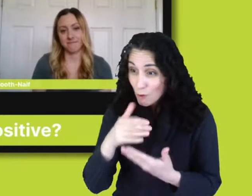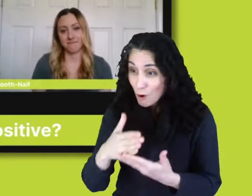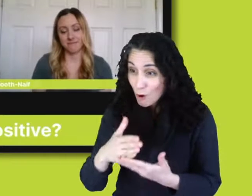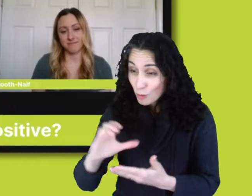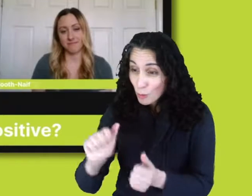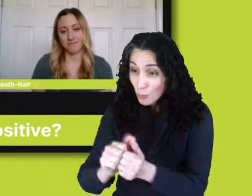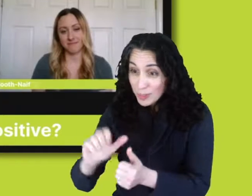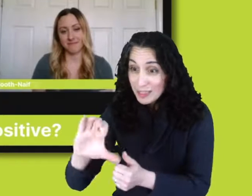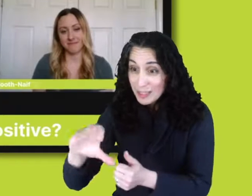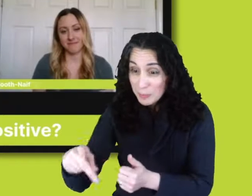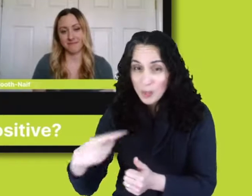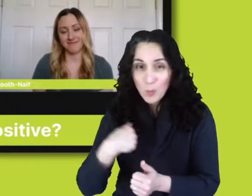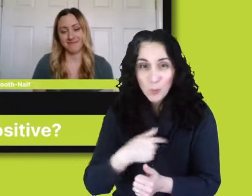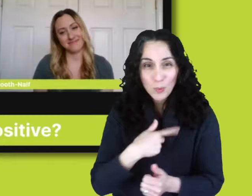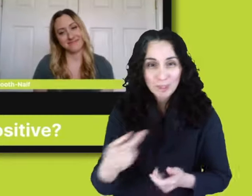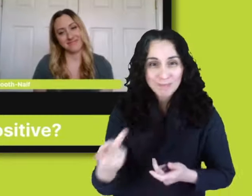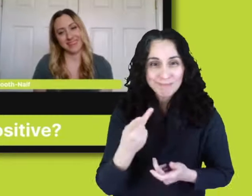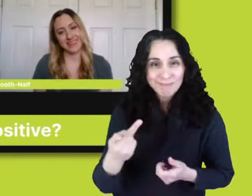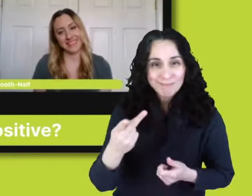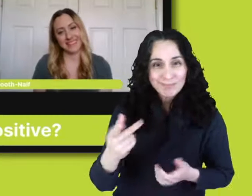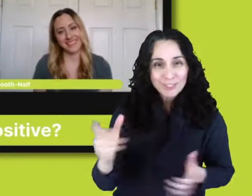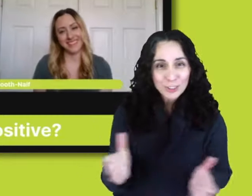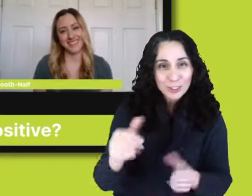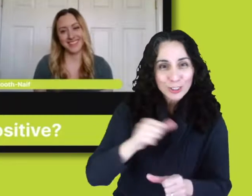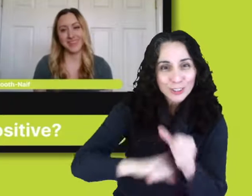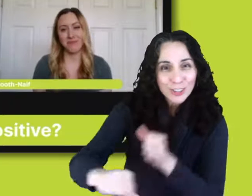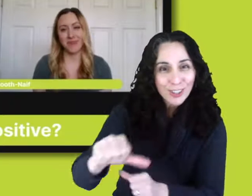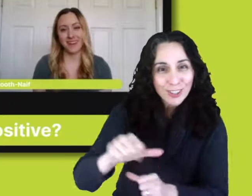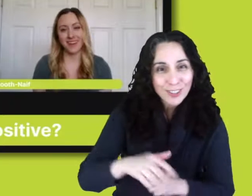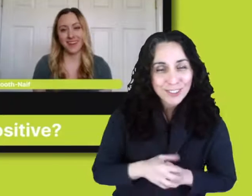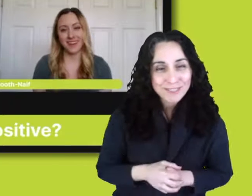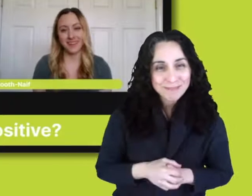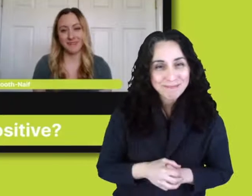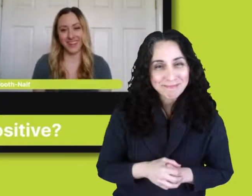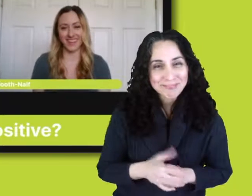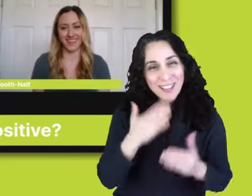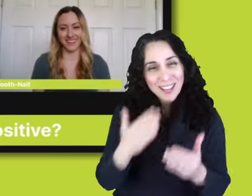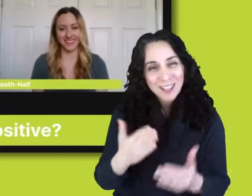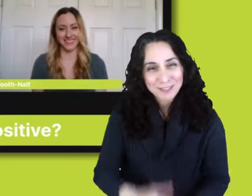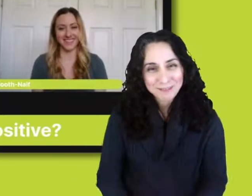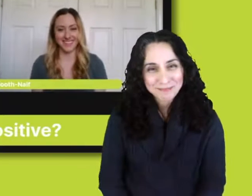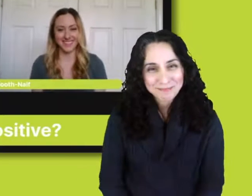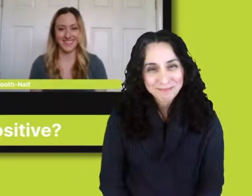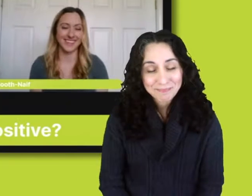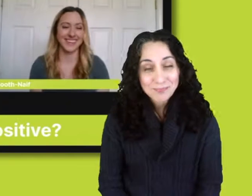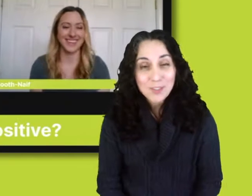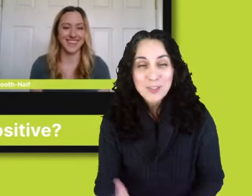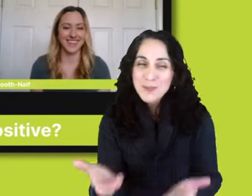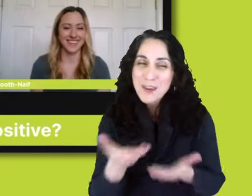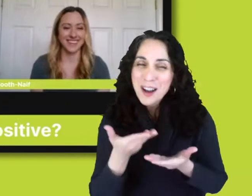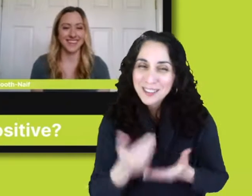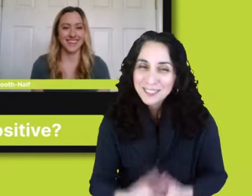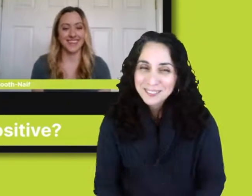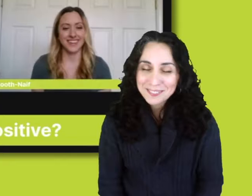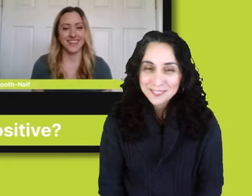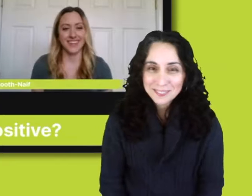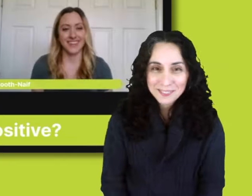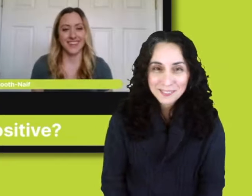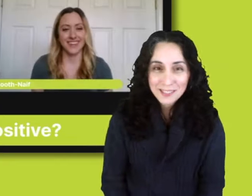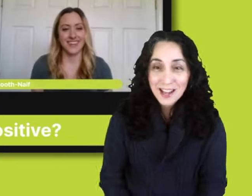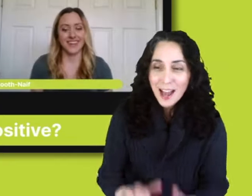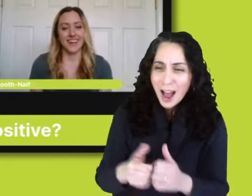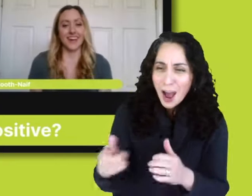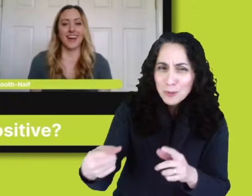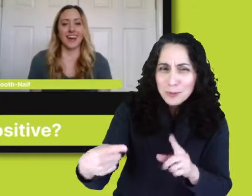a beautiful daughter with CP. So yeah, thank you. Anyway, you're welcome. For the next question, how do you keep so